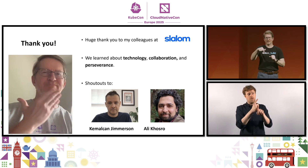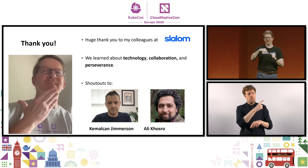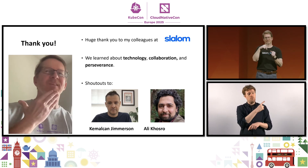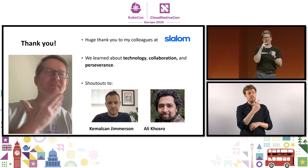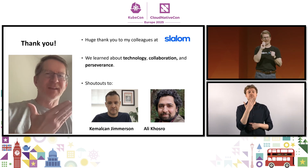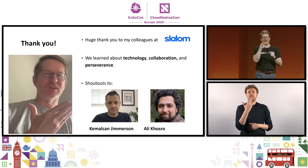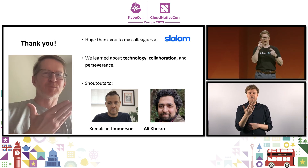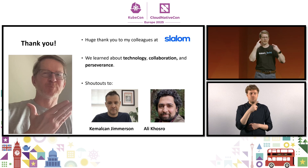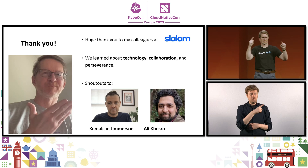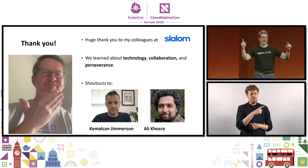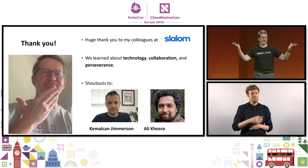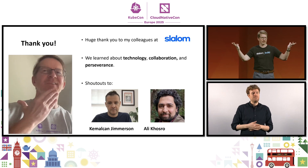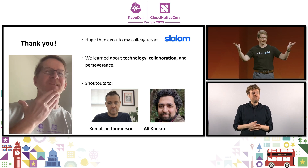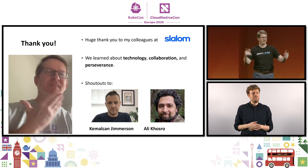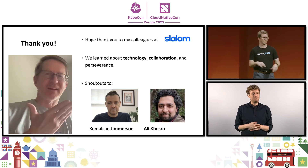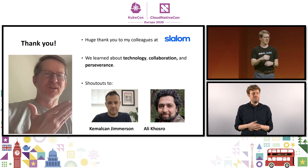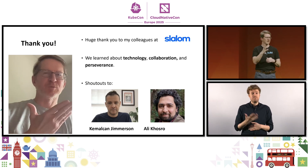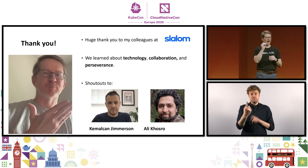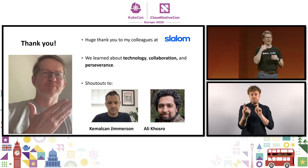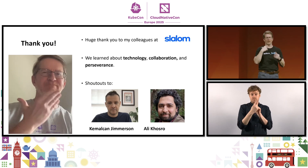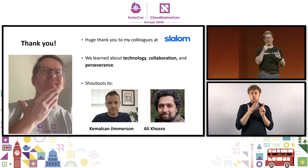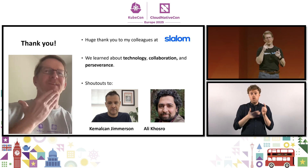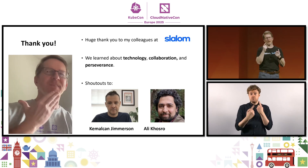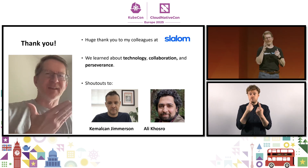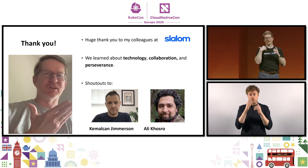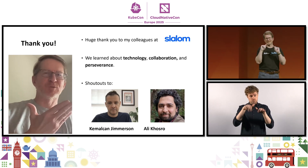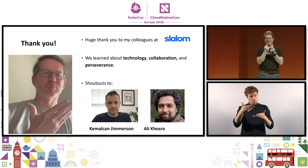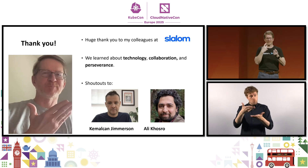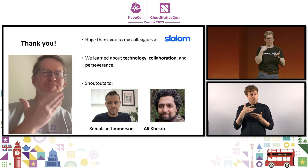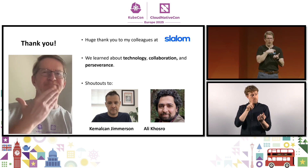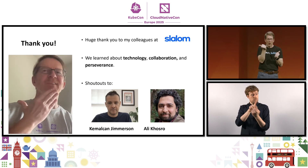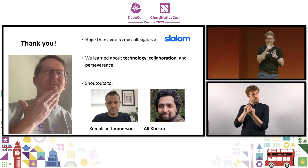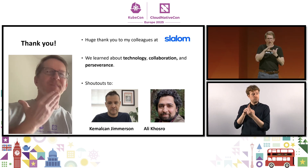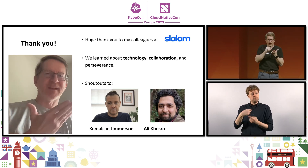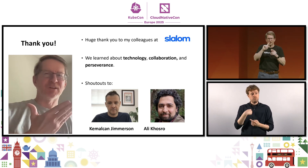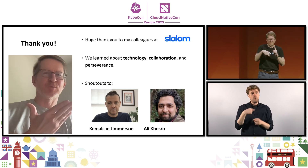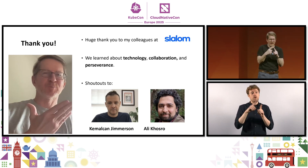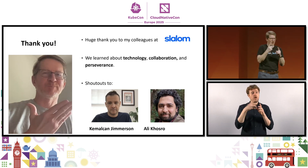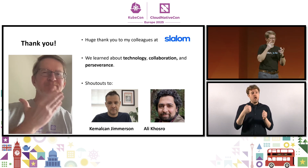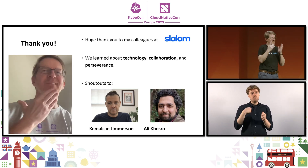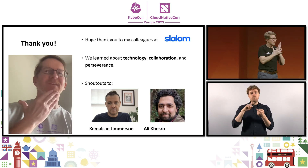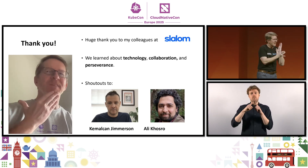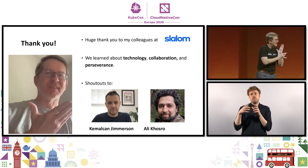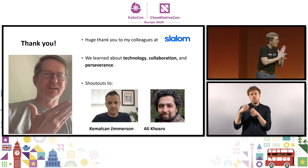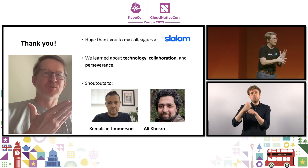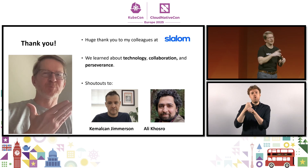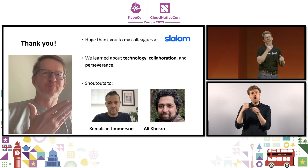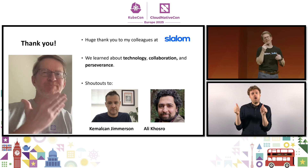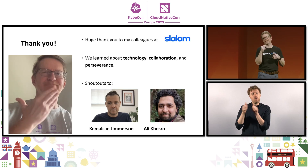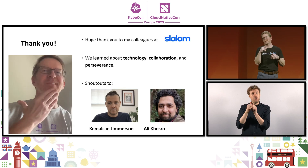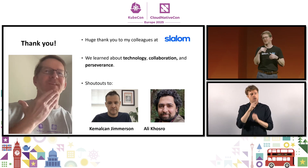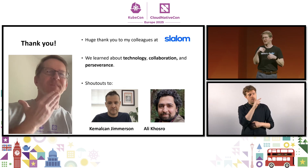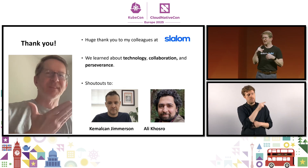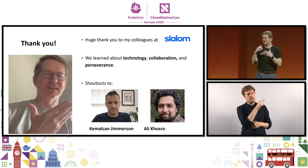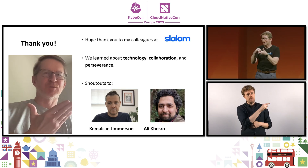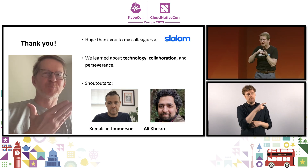to my colleagues that made this keynote and project successful. And I've got the team here. We were